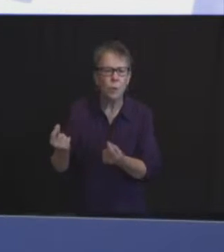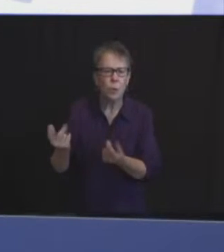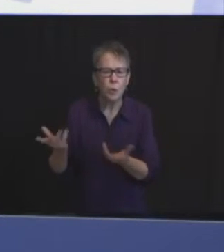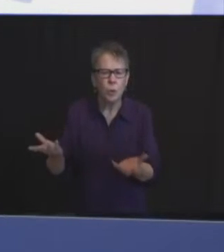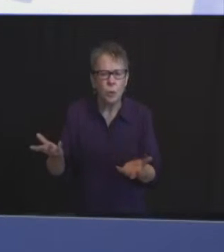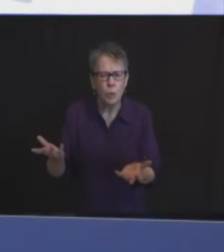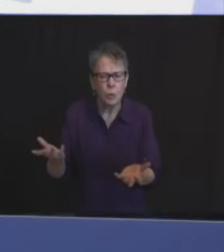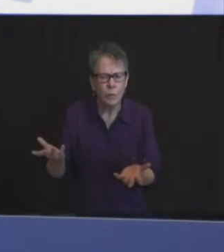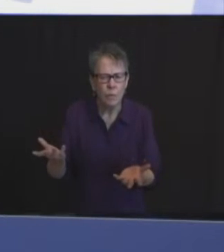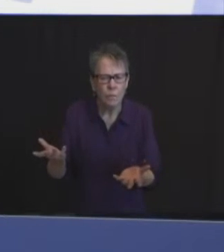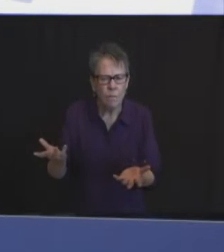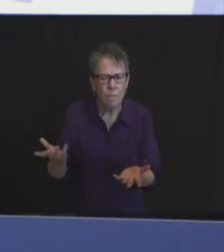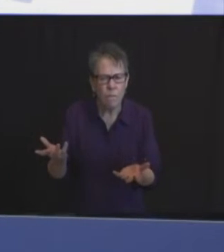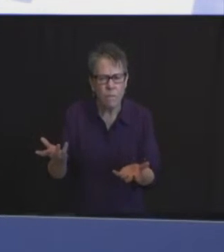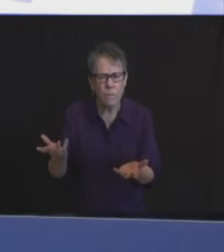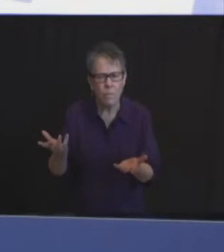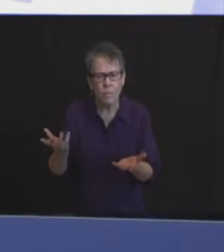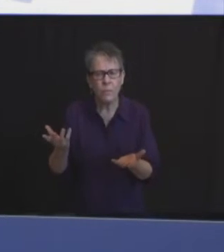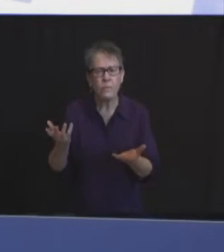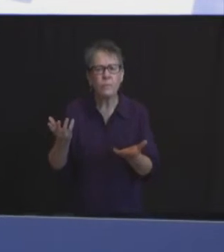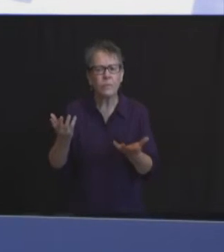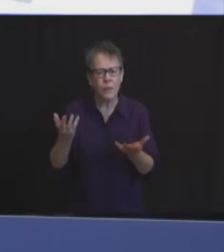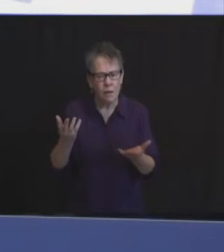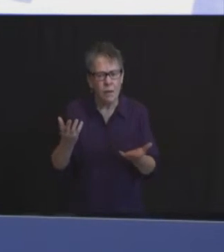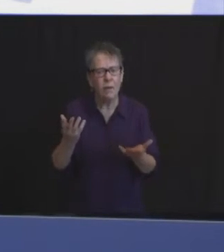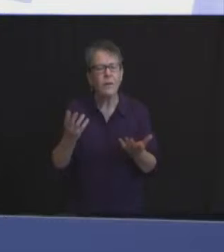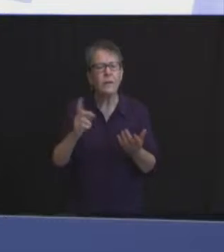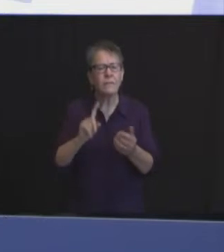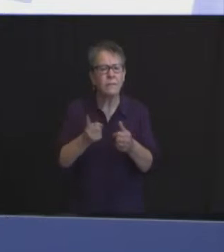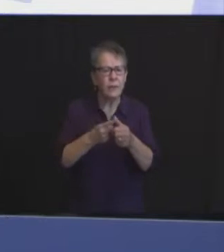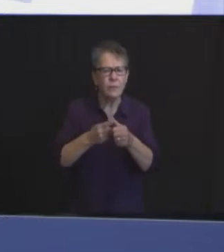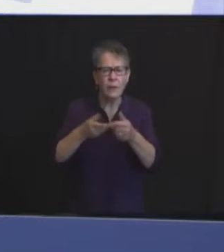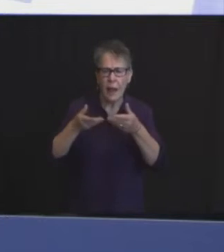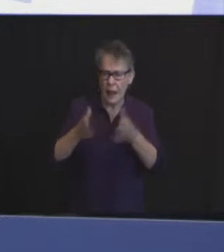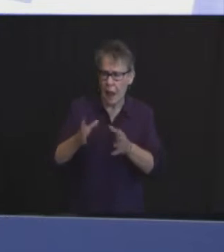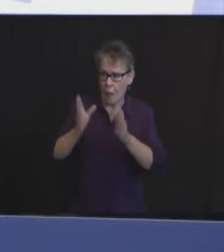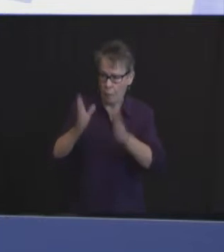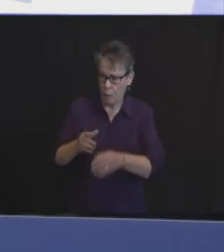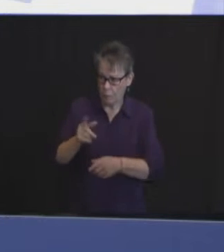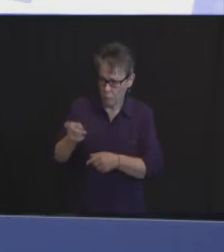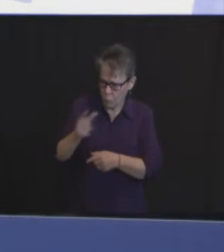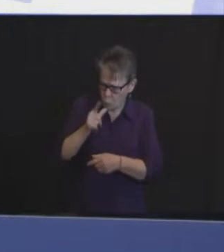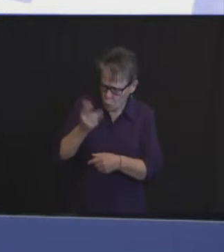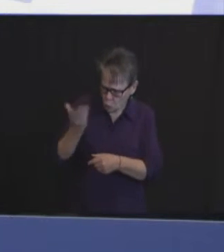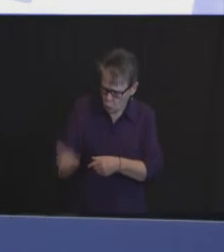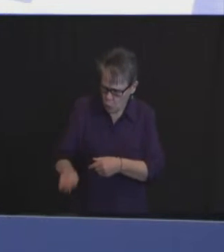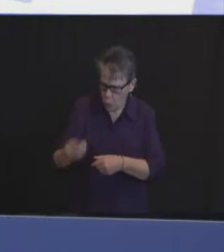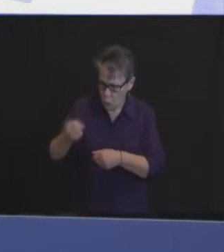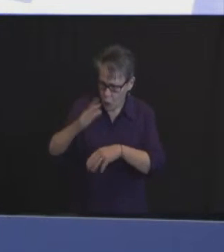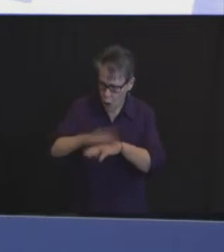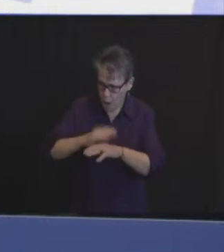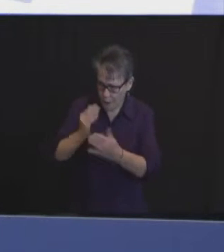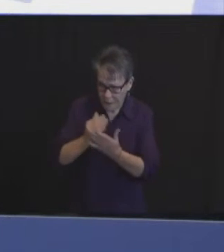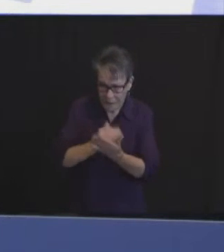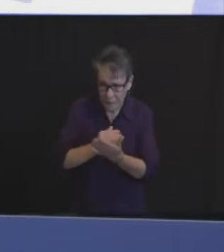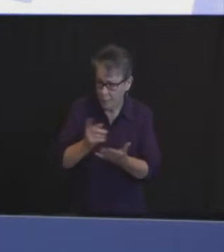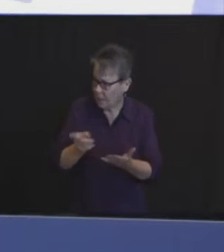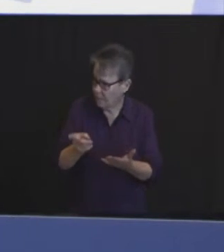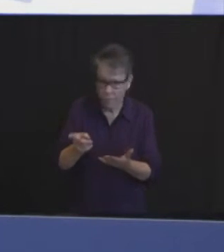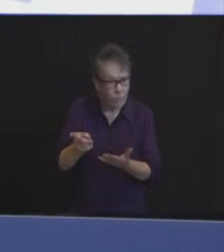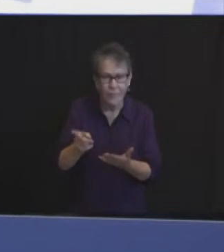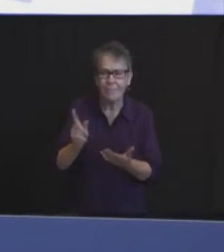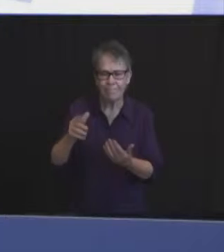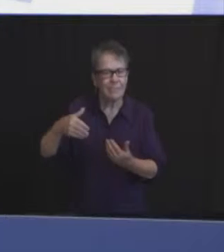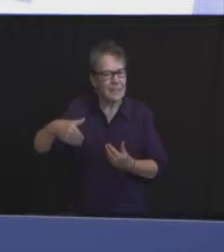the day no one else is there and there's a possibility of wastage, call them back and give it to them. Again,